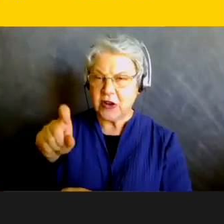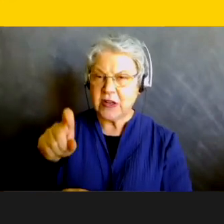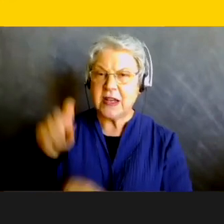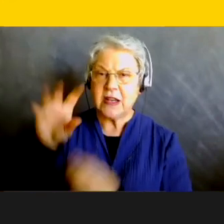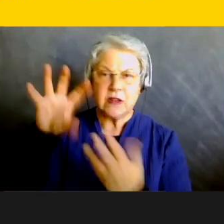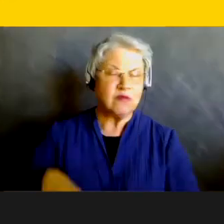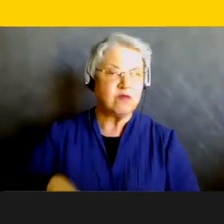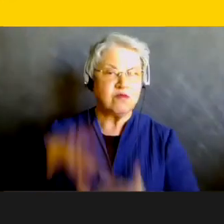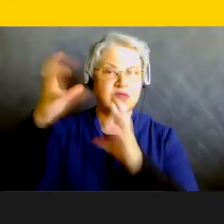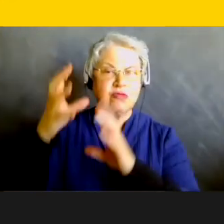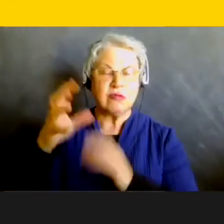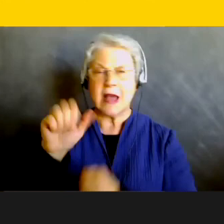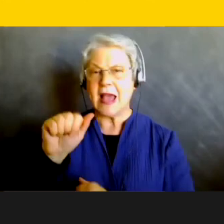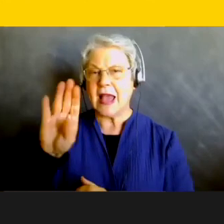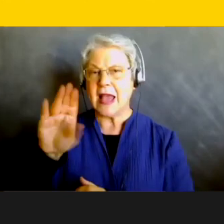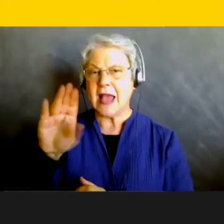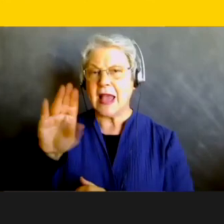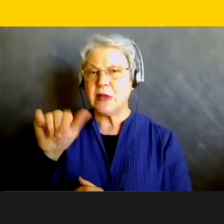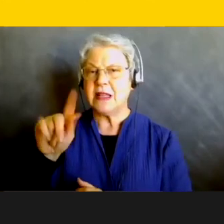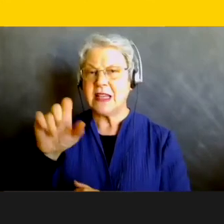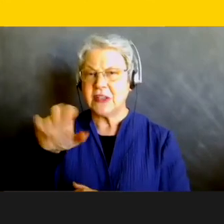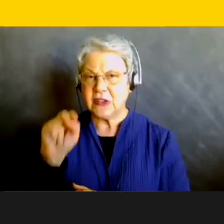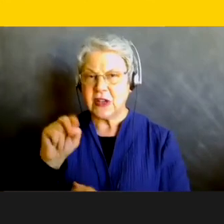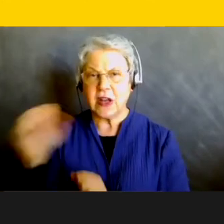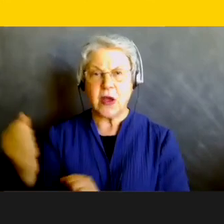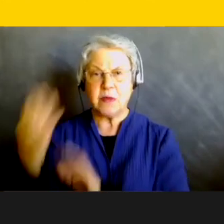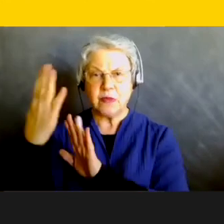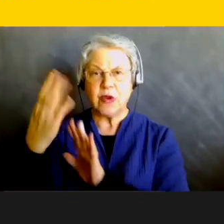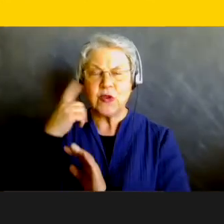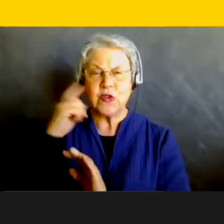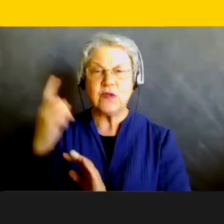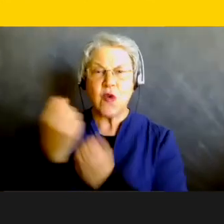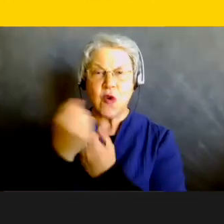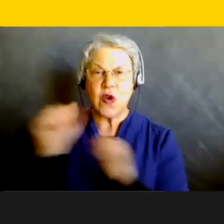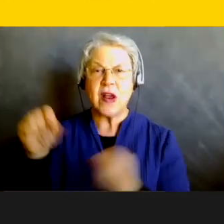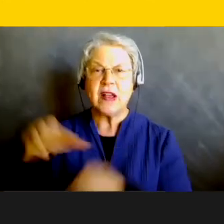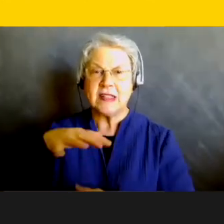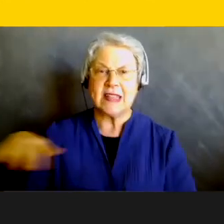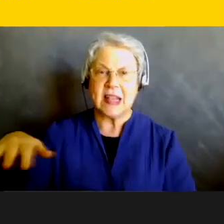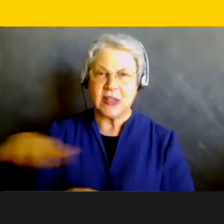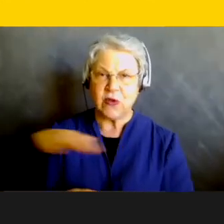abolitionist approaches to sanctuary. So it's great to have you here, Naomi.